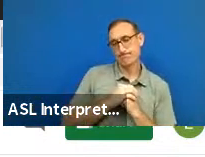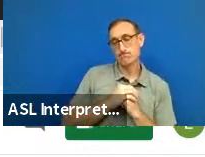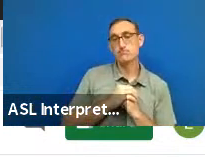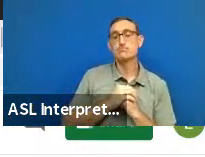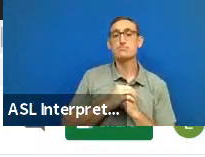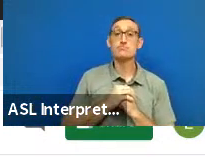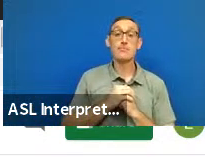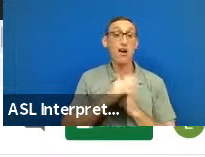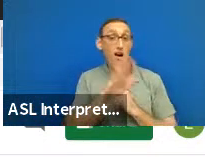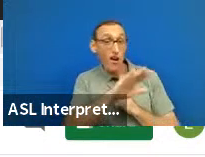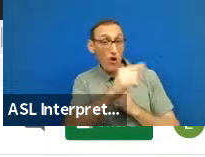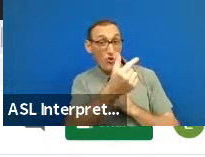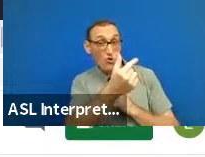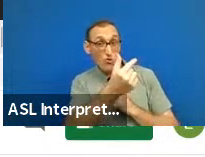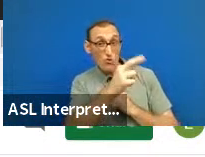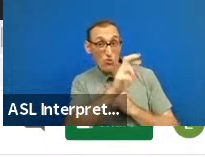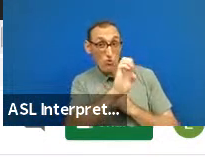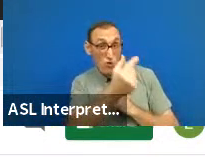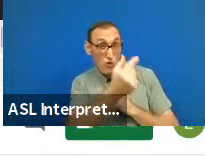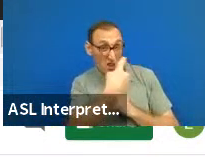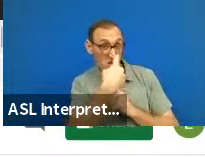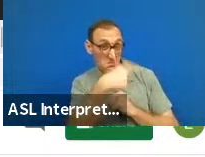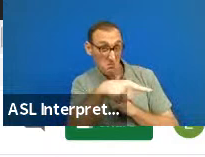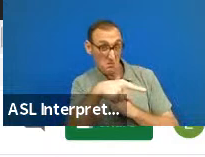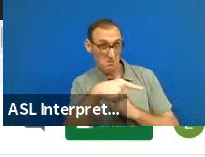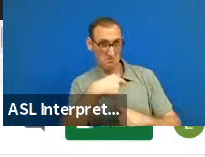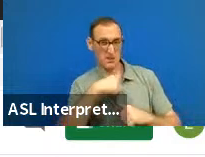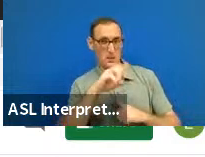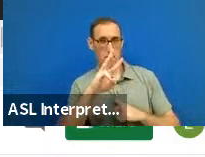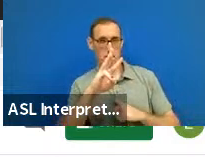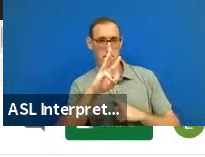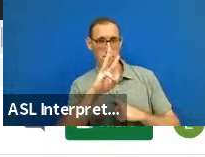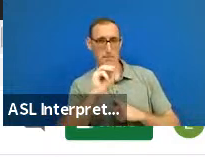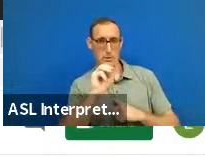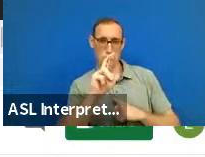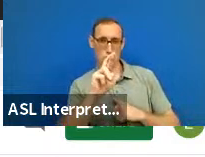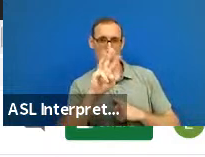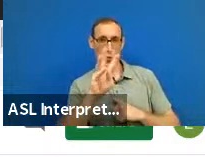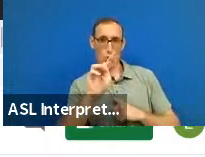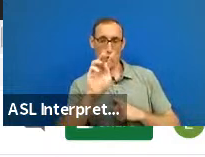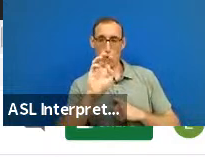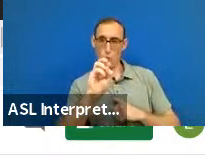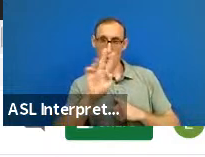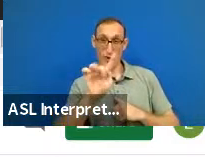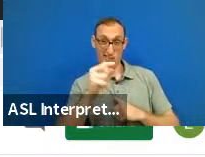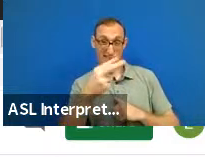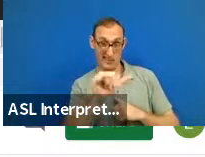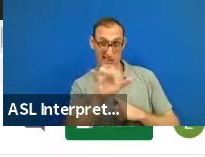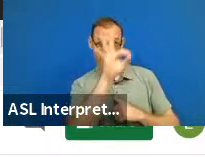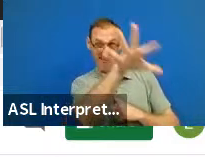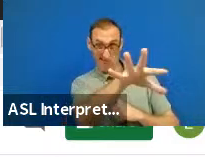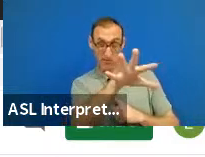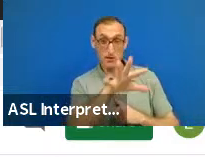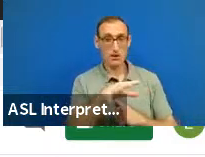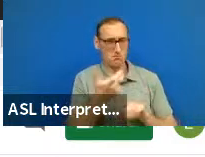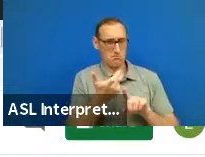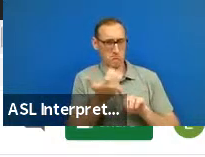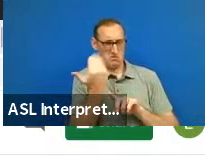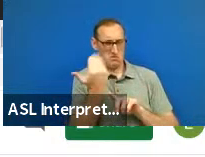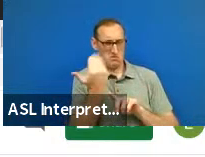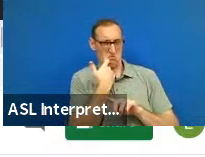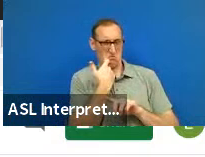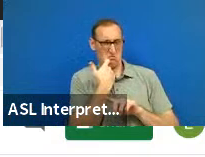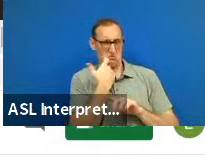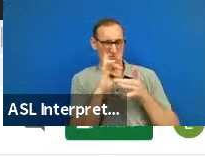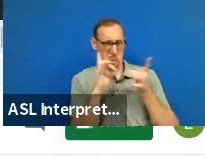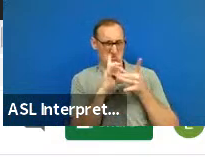Greg, if I may, what you said a few minutes ago in terms of the directive from Cognia,